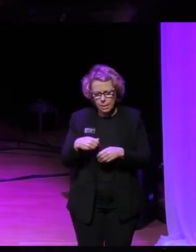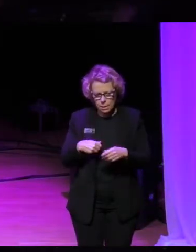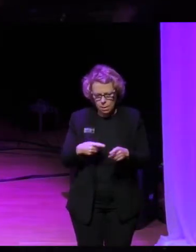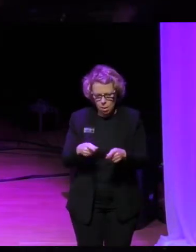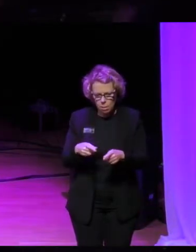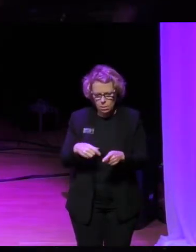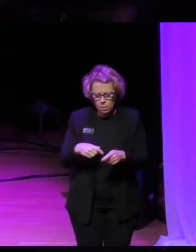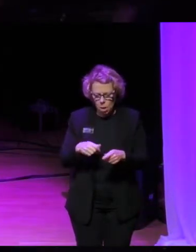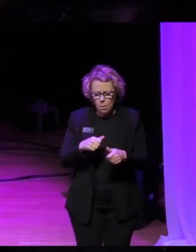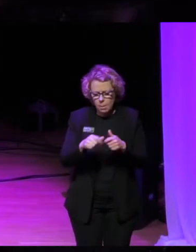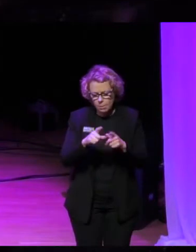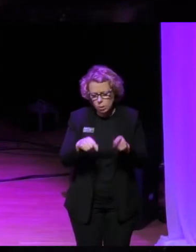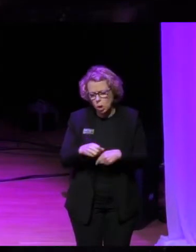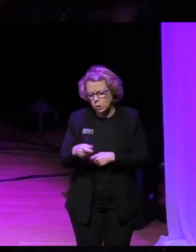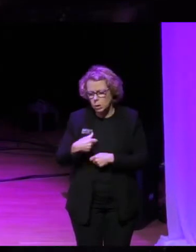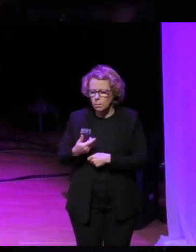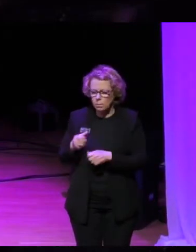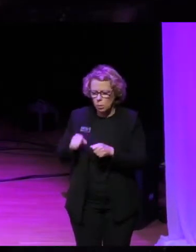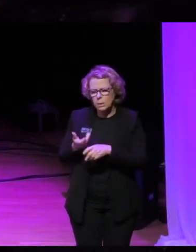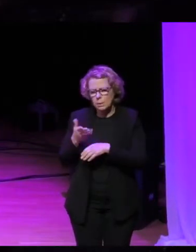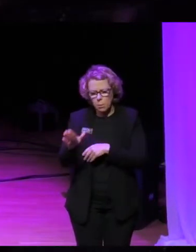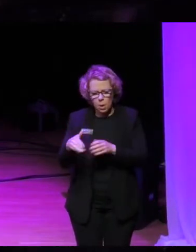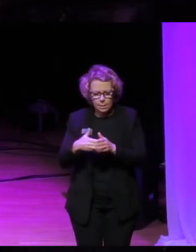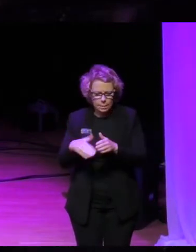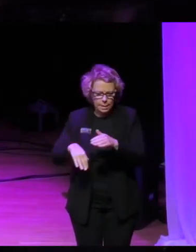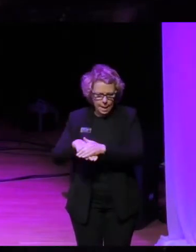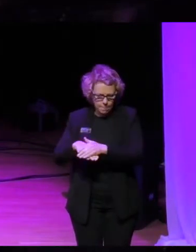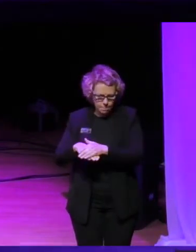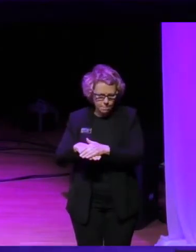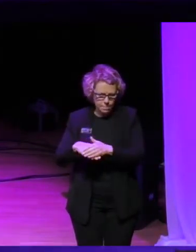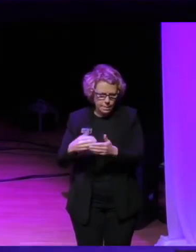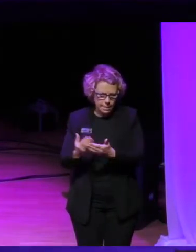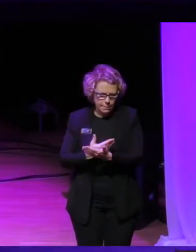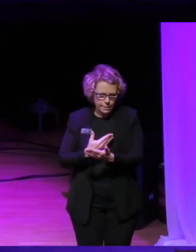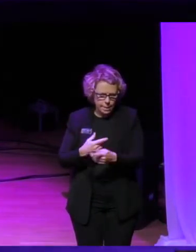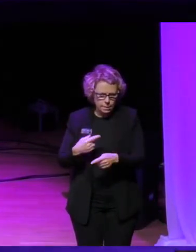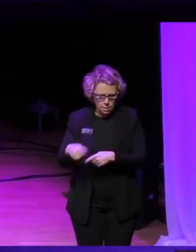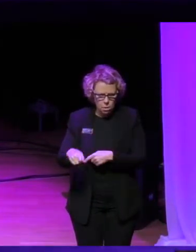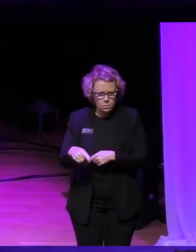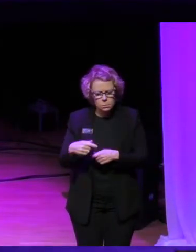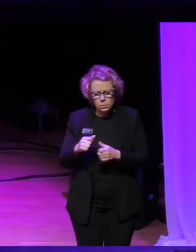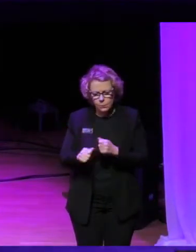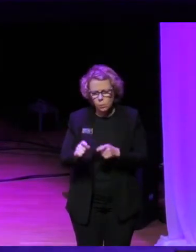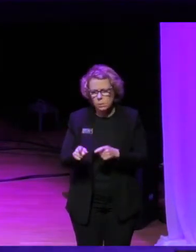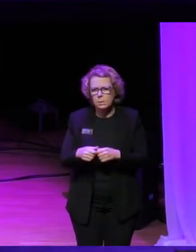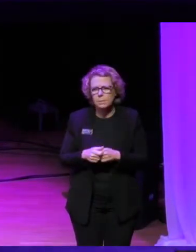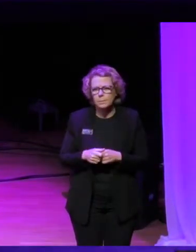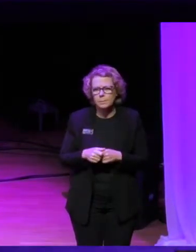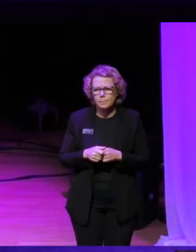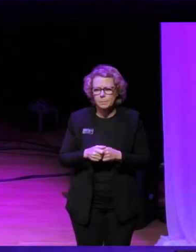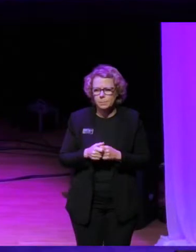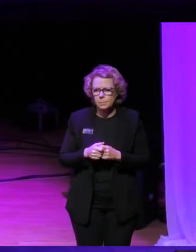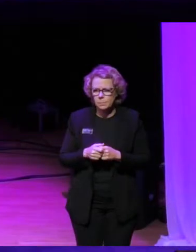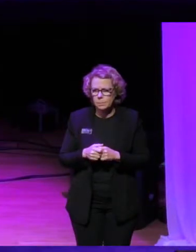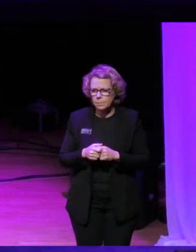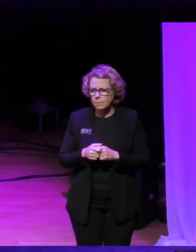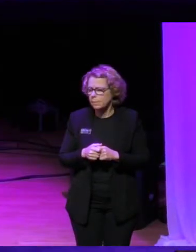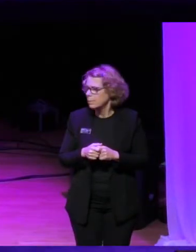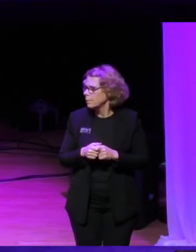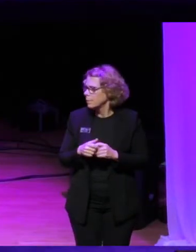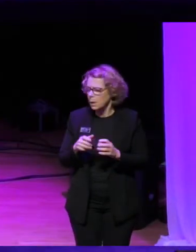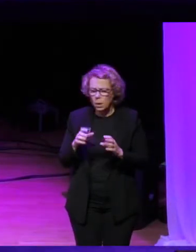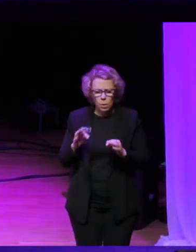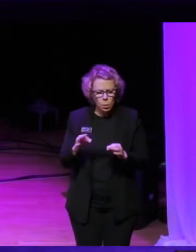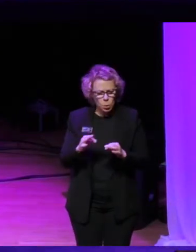So, you know, that's been a community that's really been, I think, under siege this year. Yeah. And how many do you estimate are in the